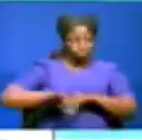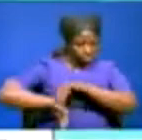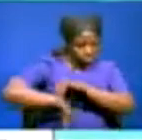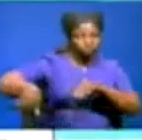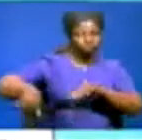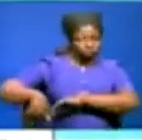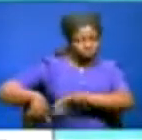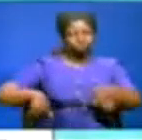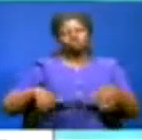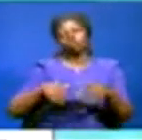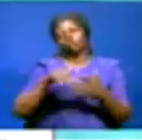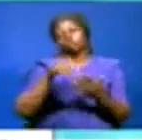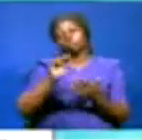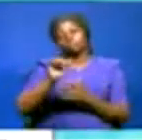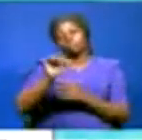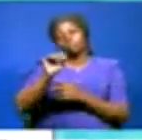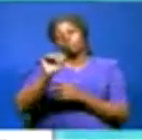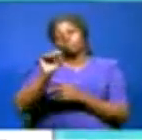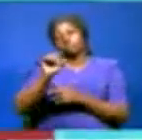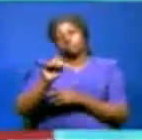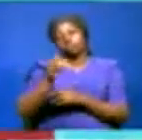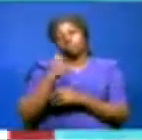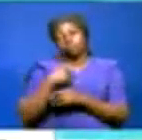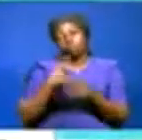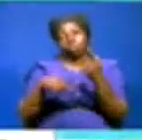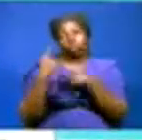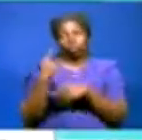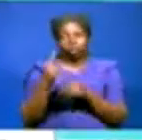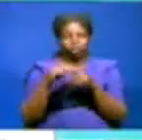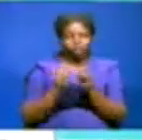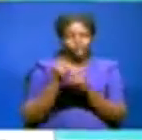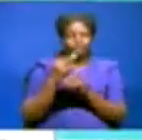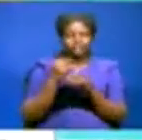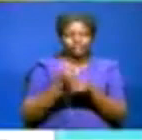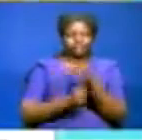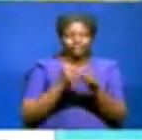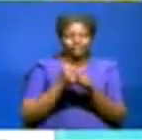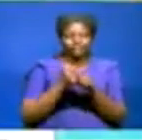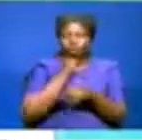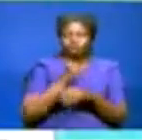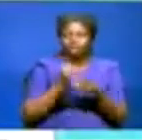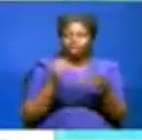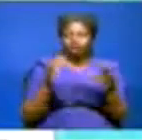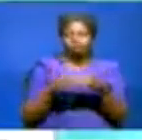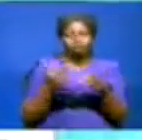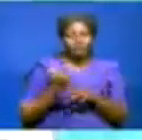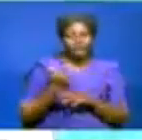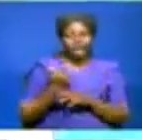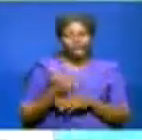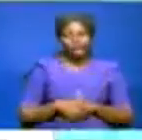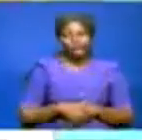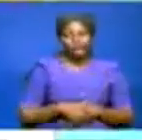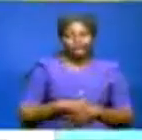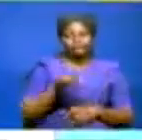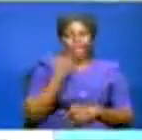emerged the winner in the 100 meters 12 to 13 years girls breaststroke category after clocking a time of 2 minutes and 20 seconds. She